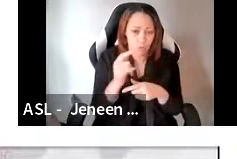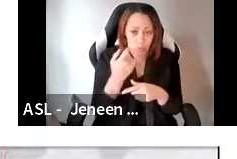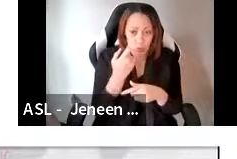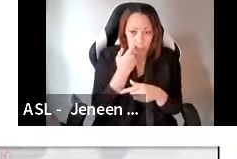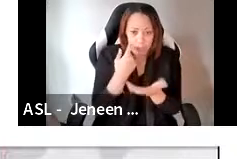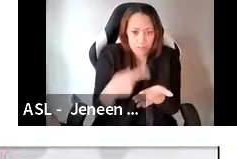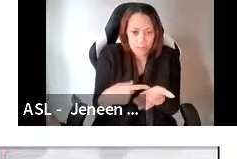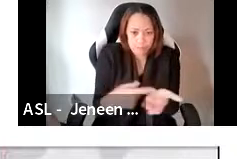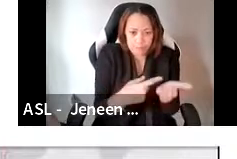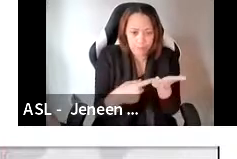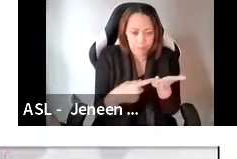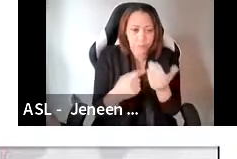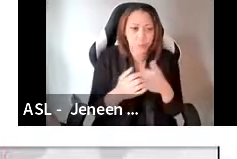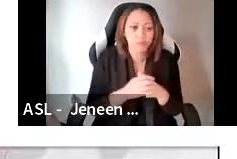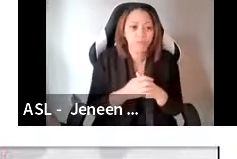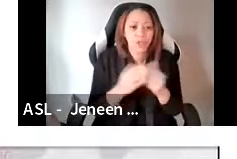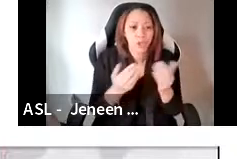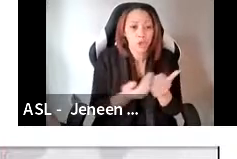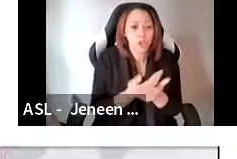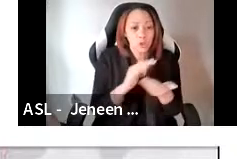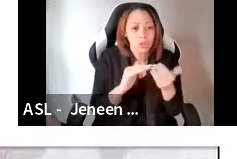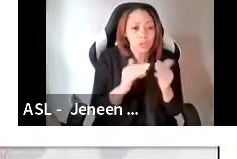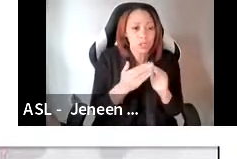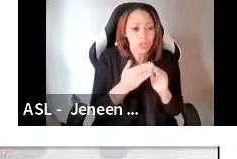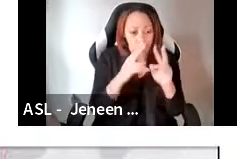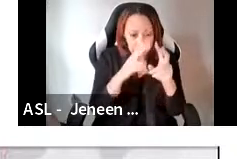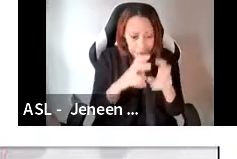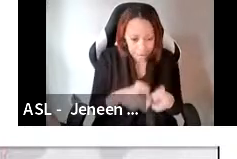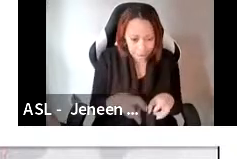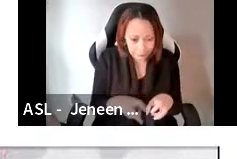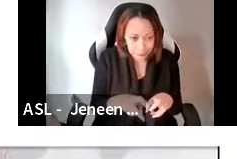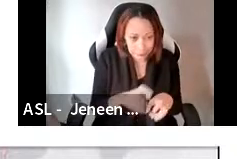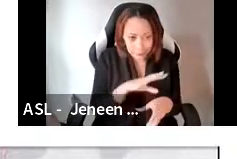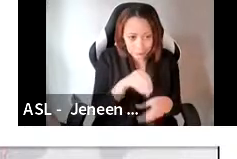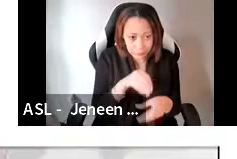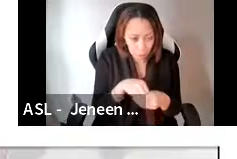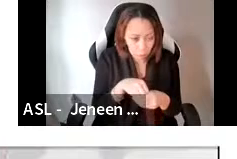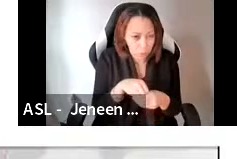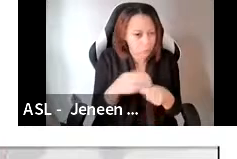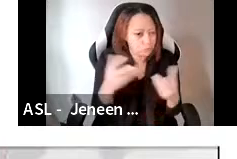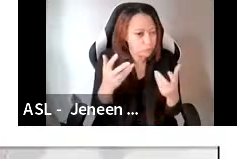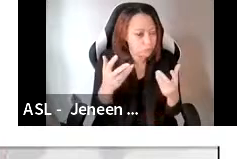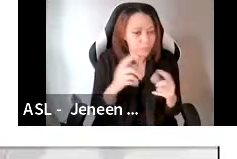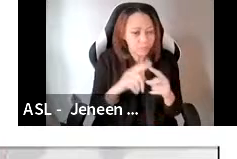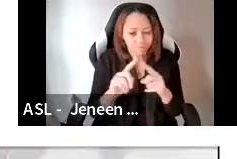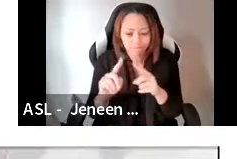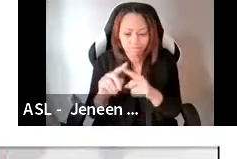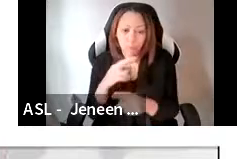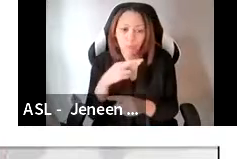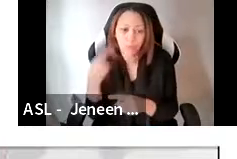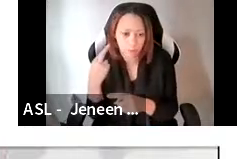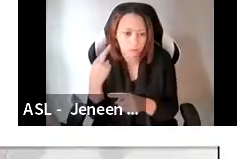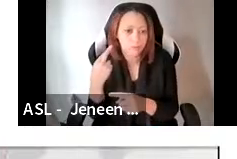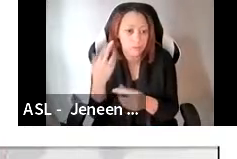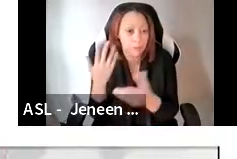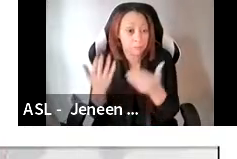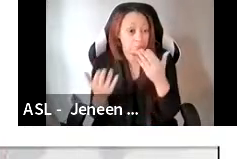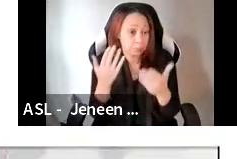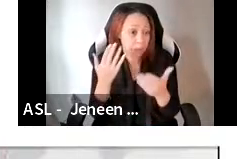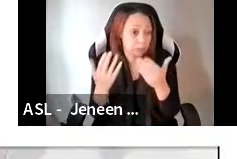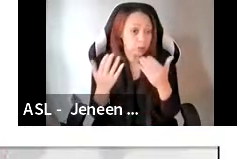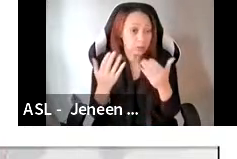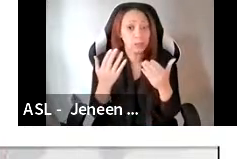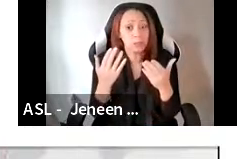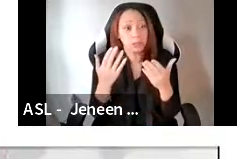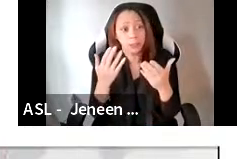through. It's a new citywide analysis, and it incorporates risk factors that may contribute to